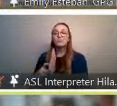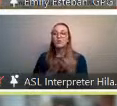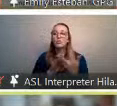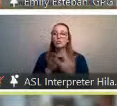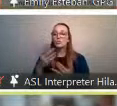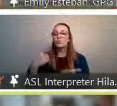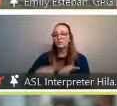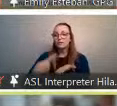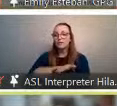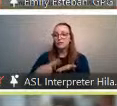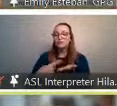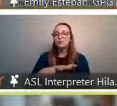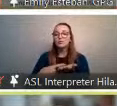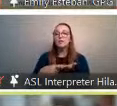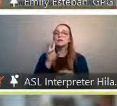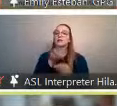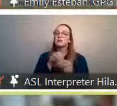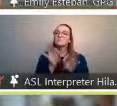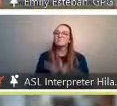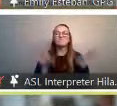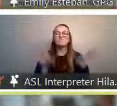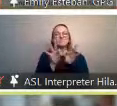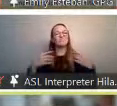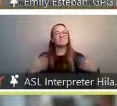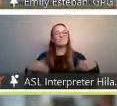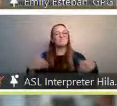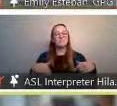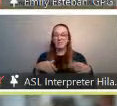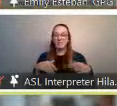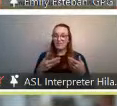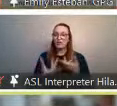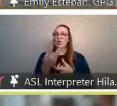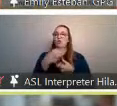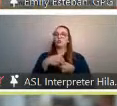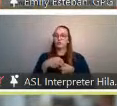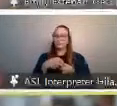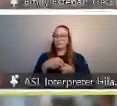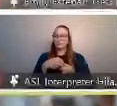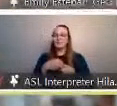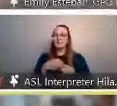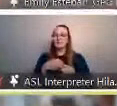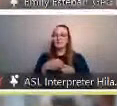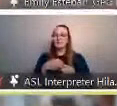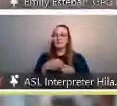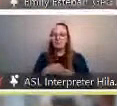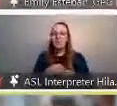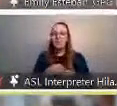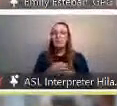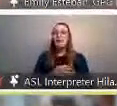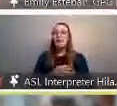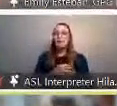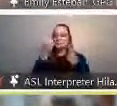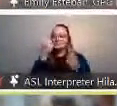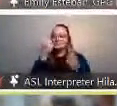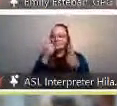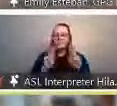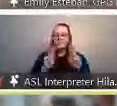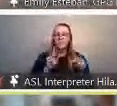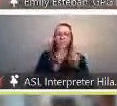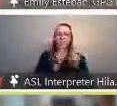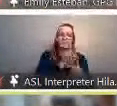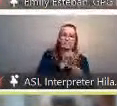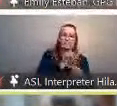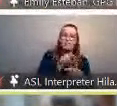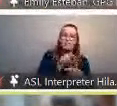discussions included the importance of inclusion and considering learners with disabilities in this work. And